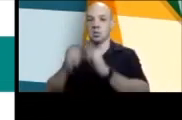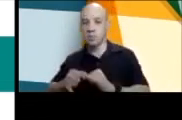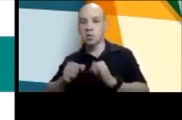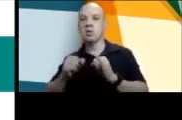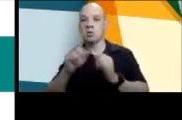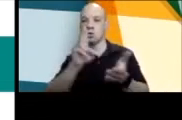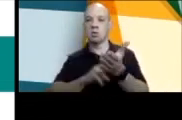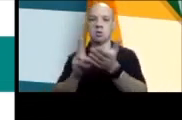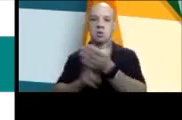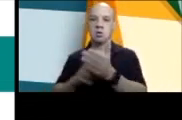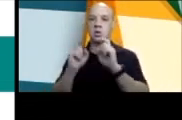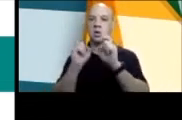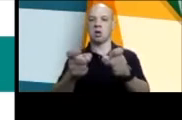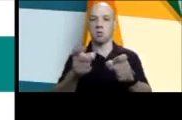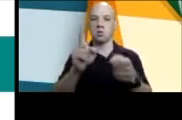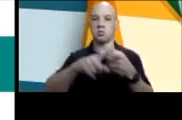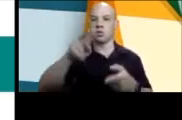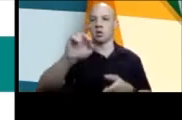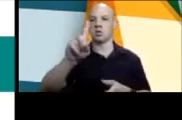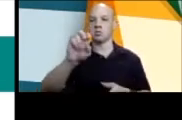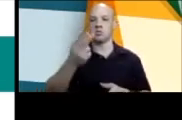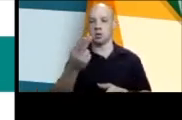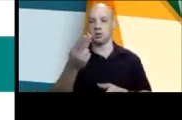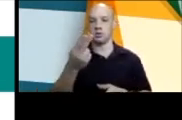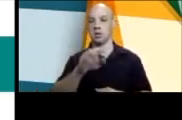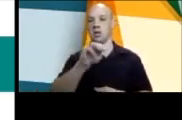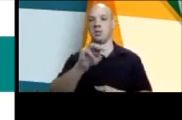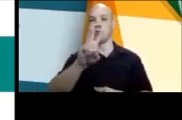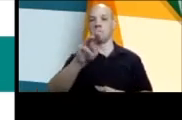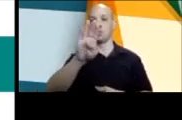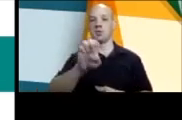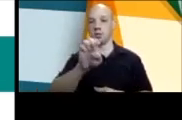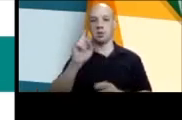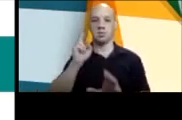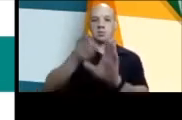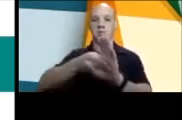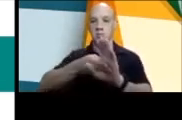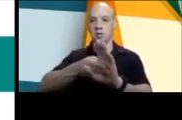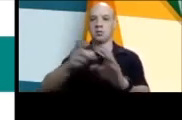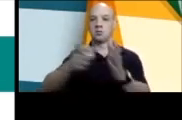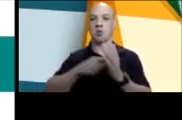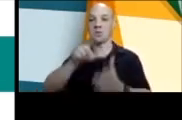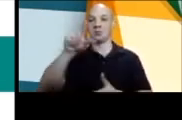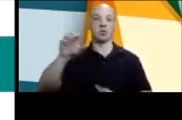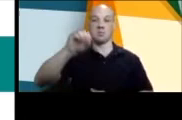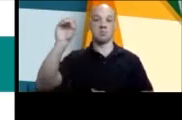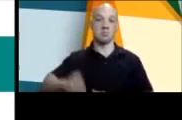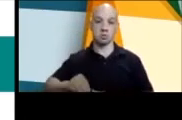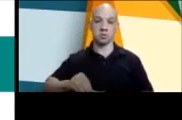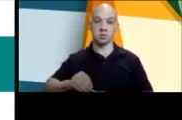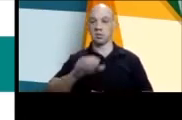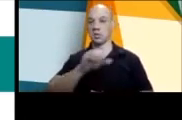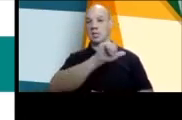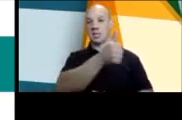awarded to PRDOH. The MWBE participation requirement is 20%, 30%